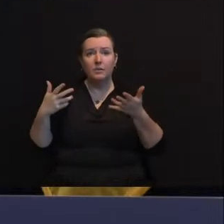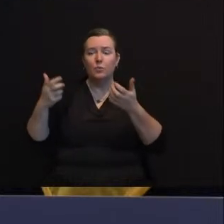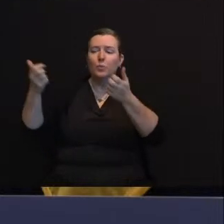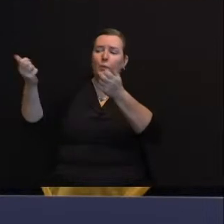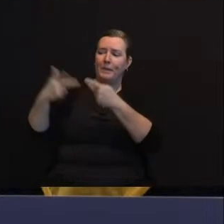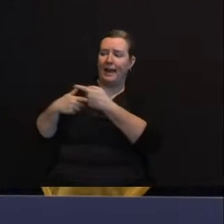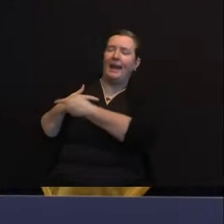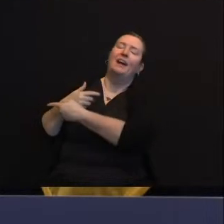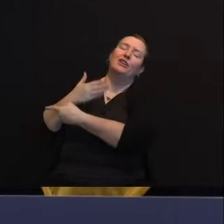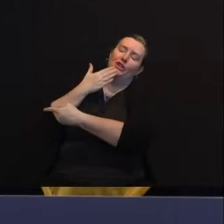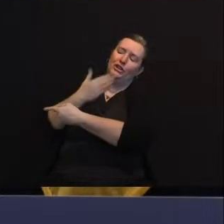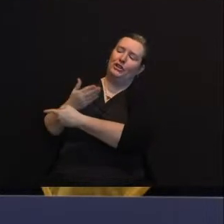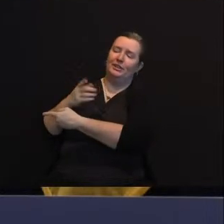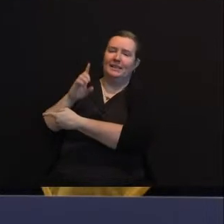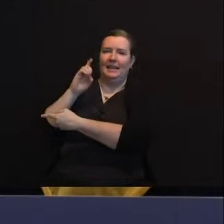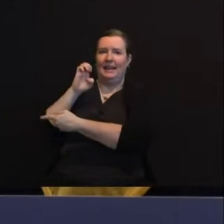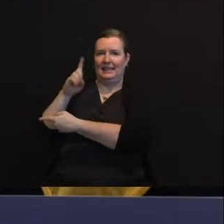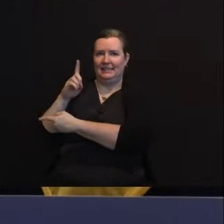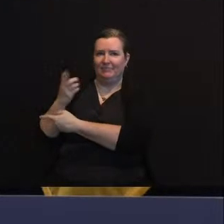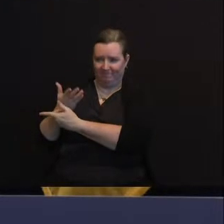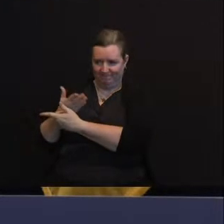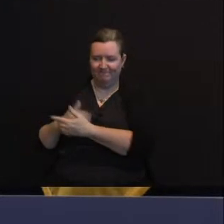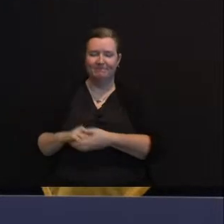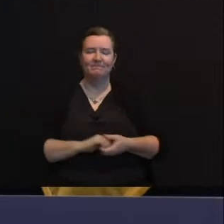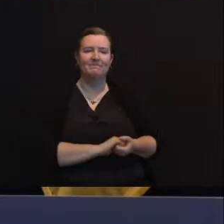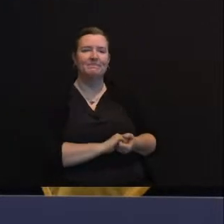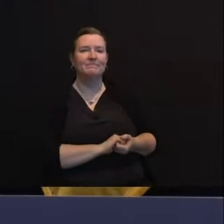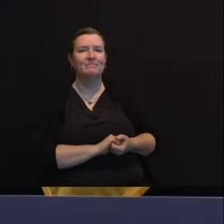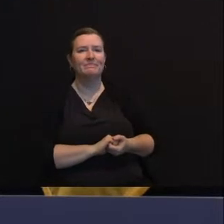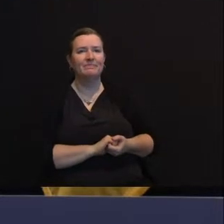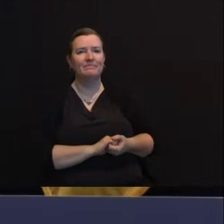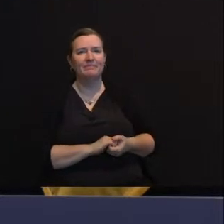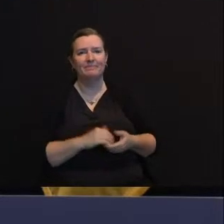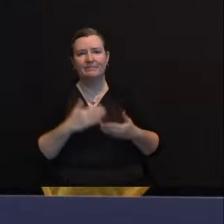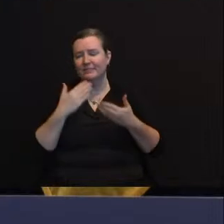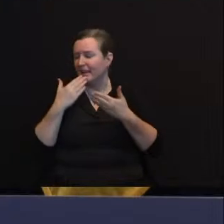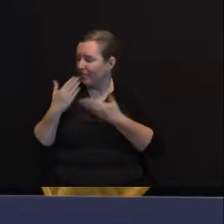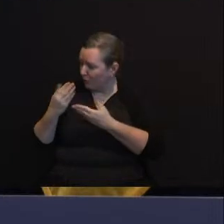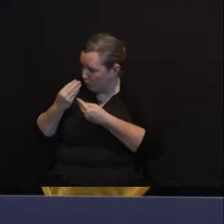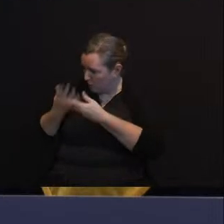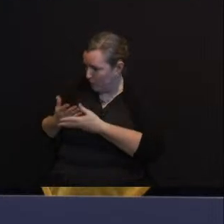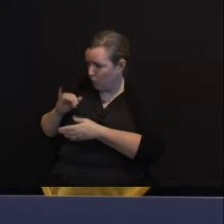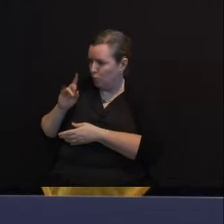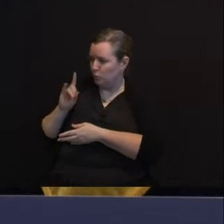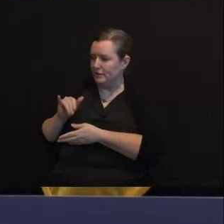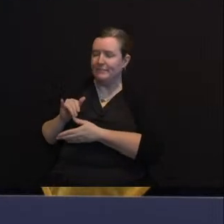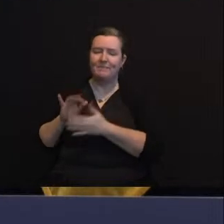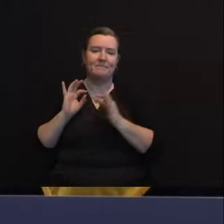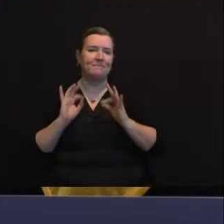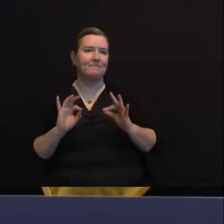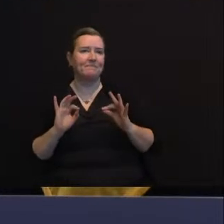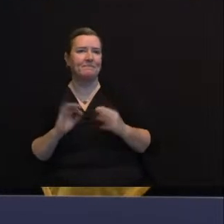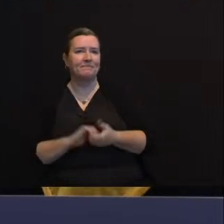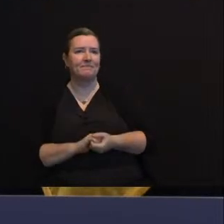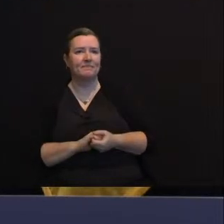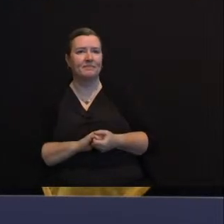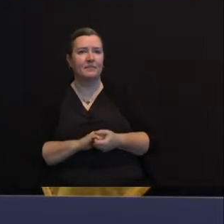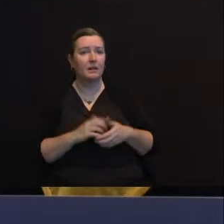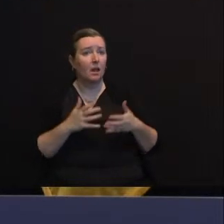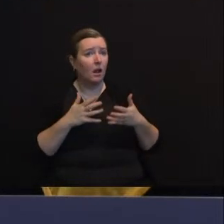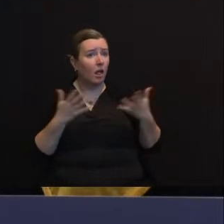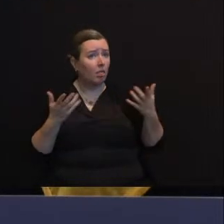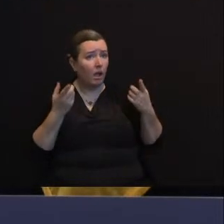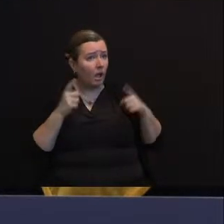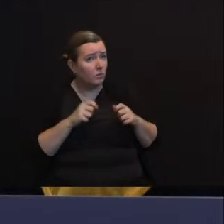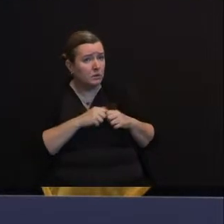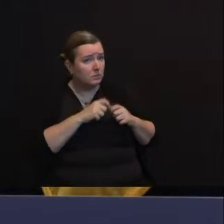have you off the IR. Thank you for that. Pat, good to have you. Lots going on, I think, on the compliance front.